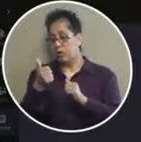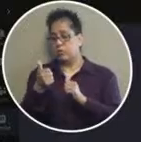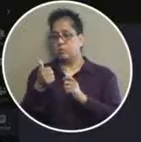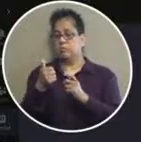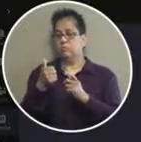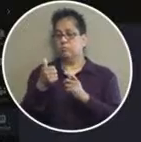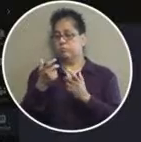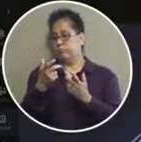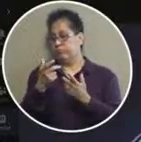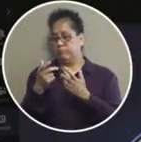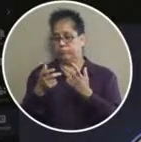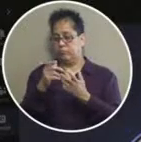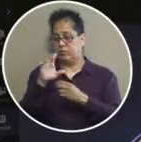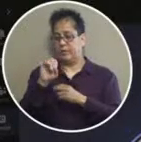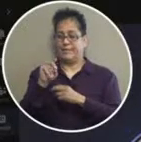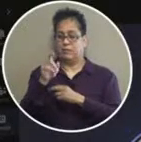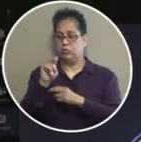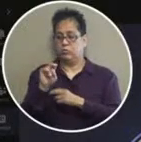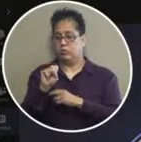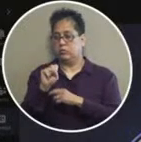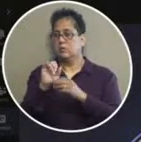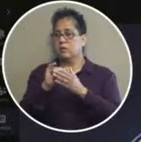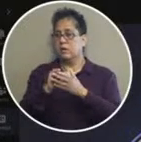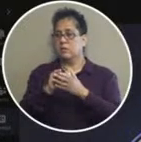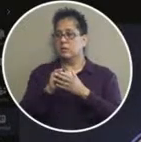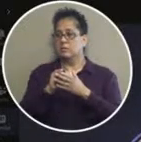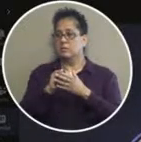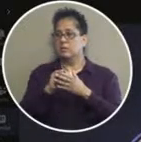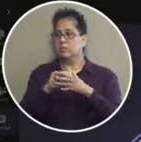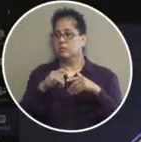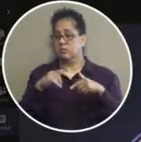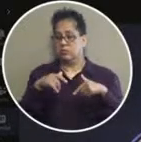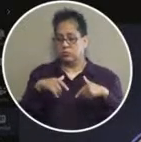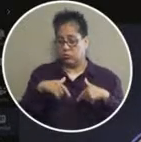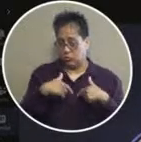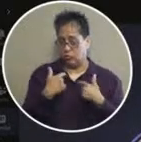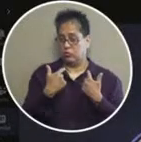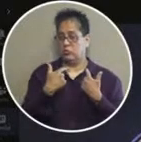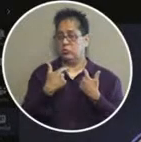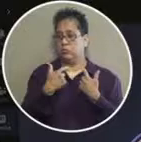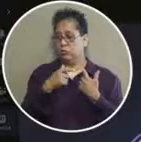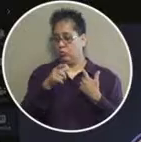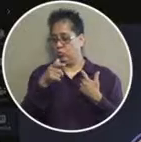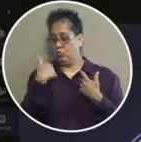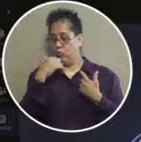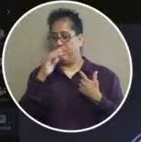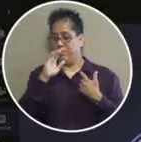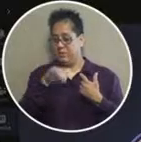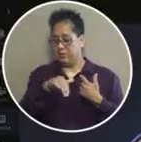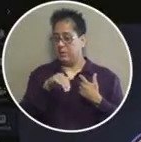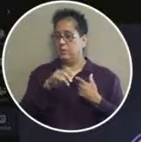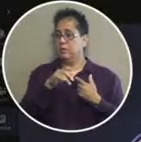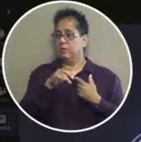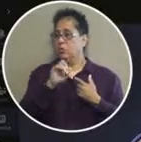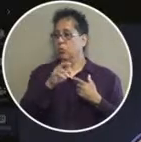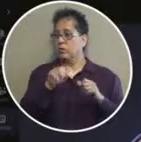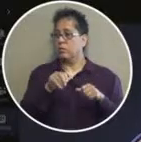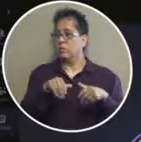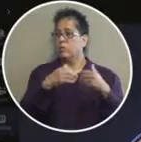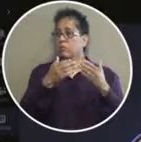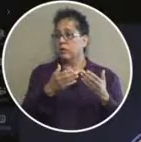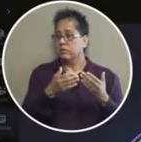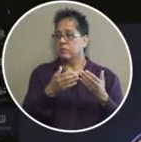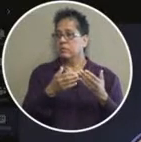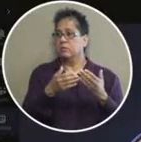survived the COVID illness. Do you have that stat, or can you provide something